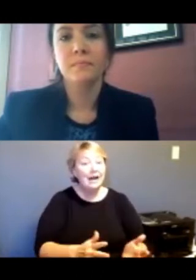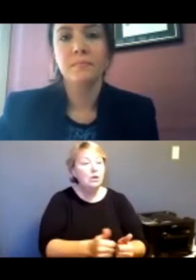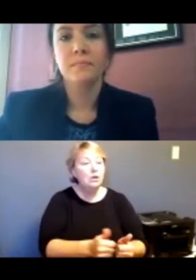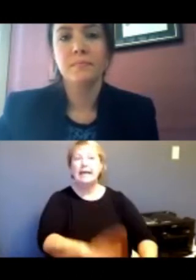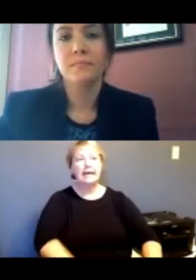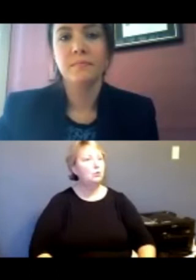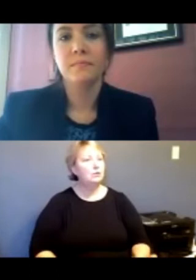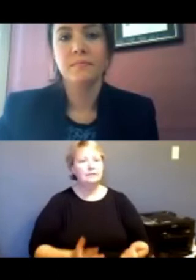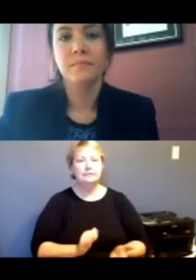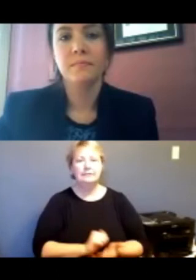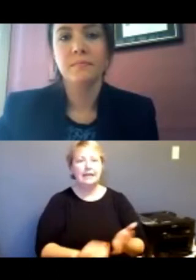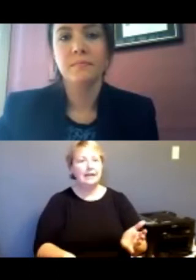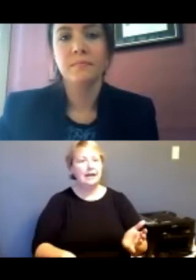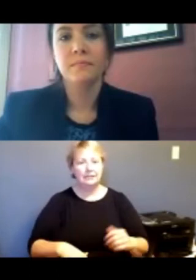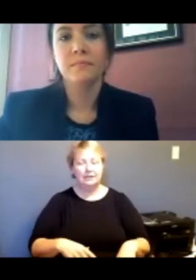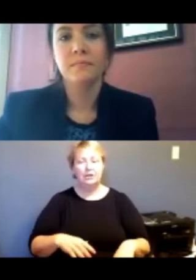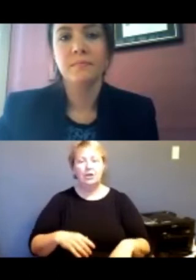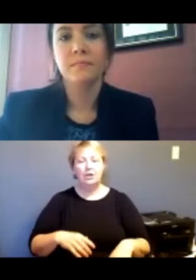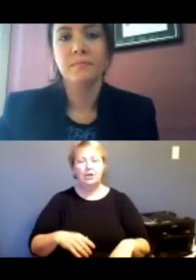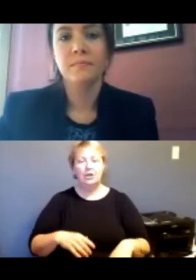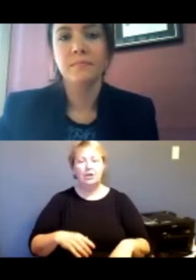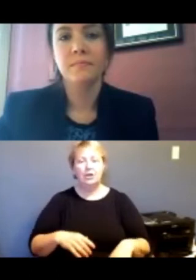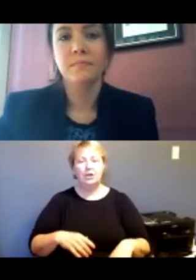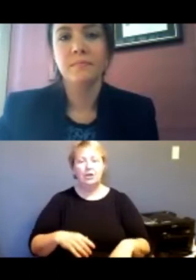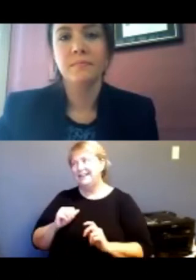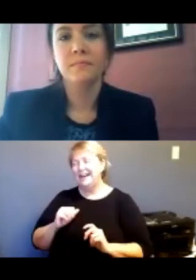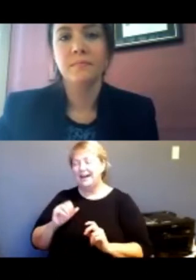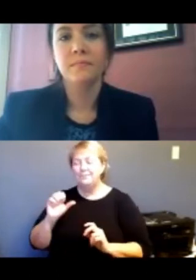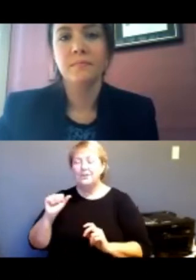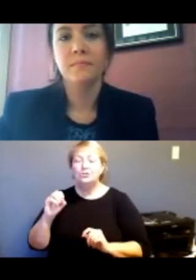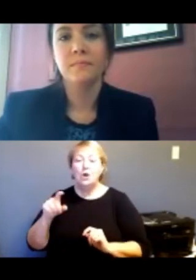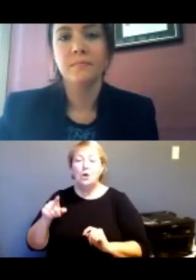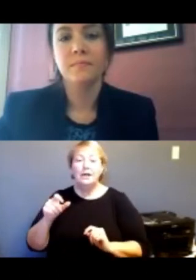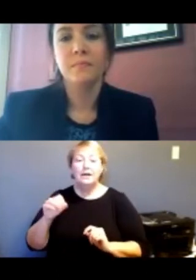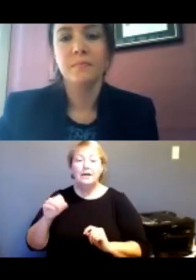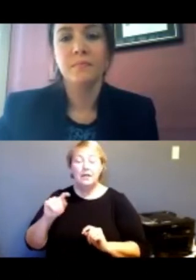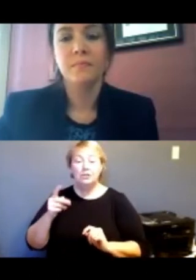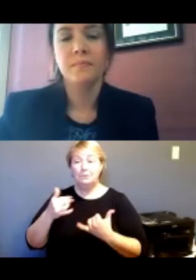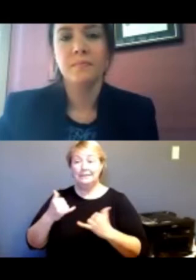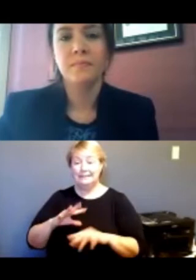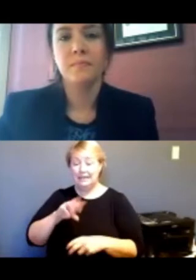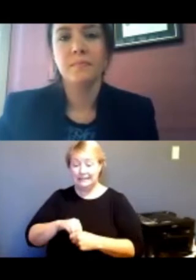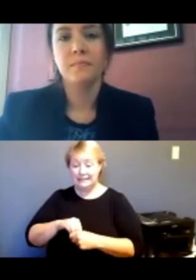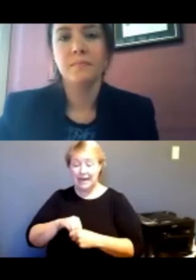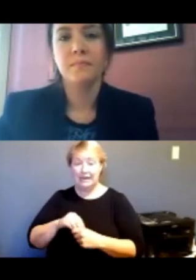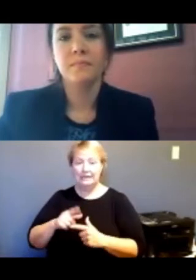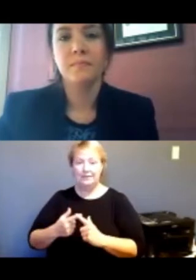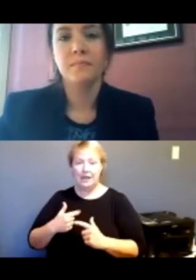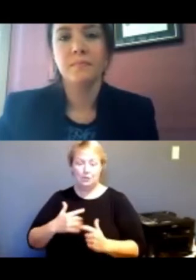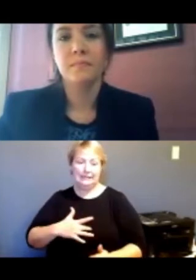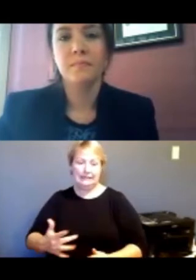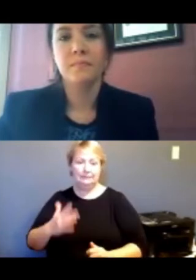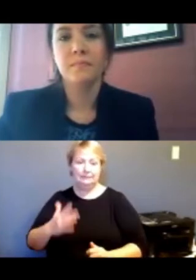place to start. That's a relief. So yeah, so if the tumor is still contained, then we typically